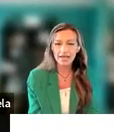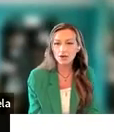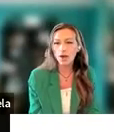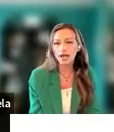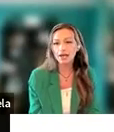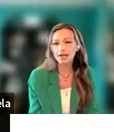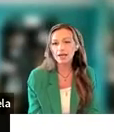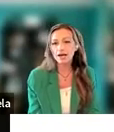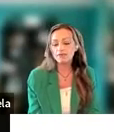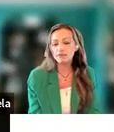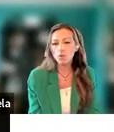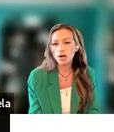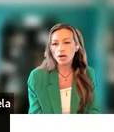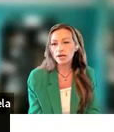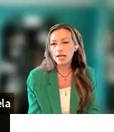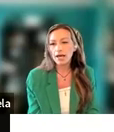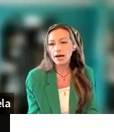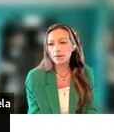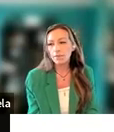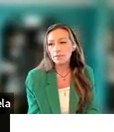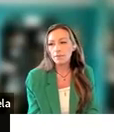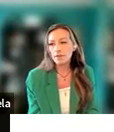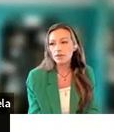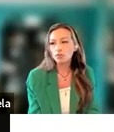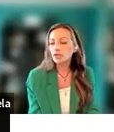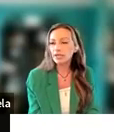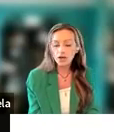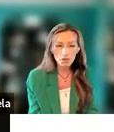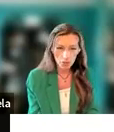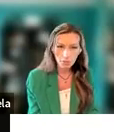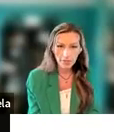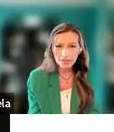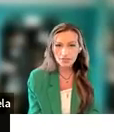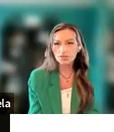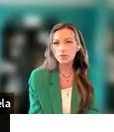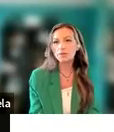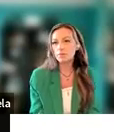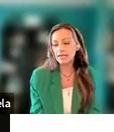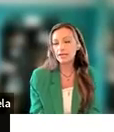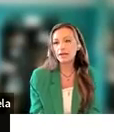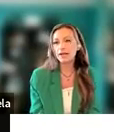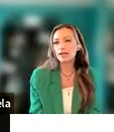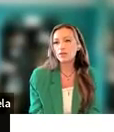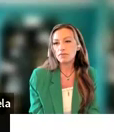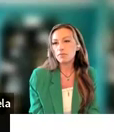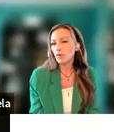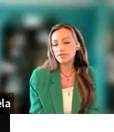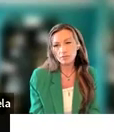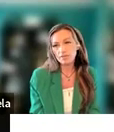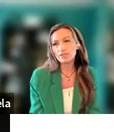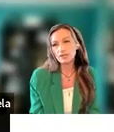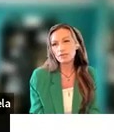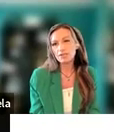is a takeaway for the really low, dark places you can be